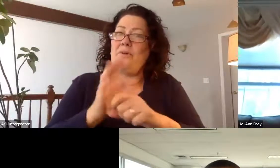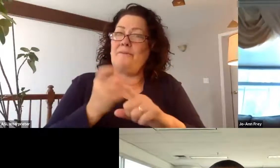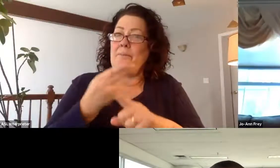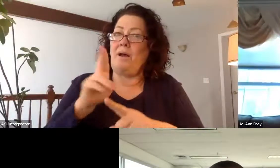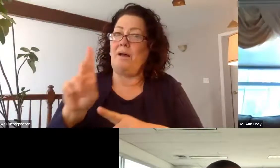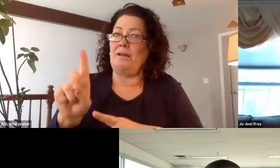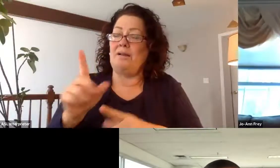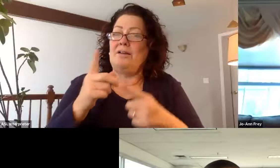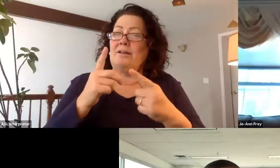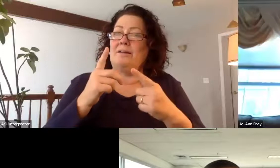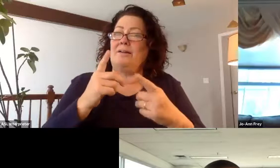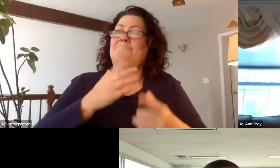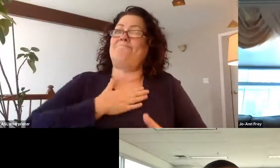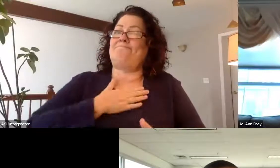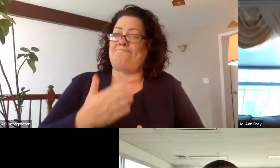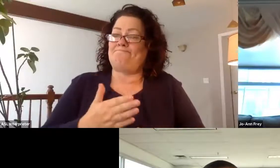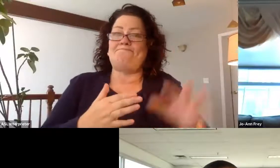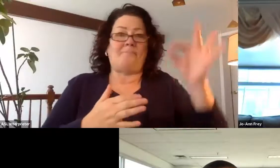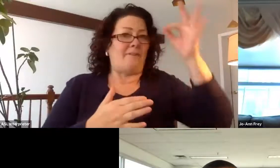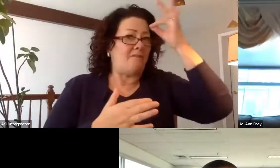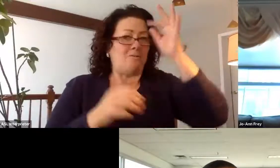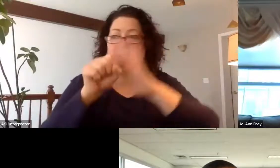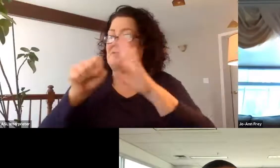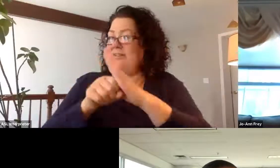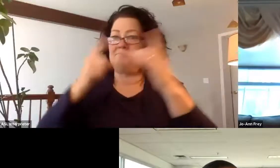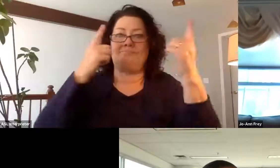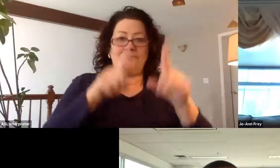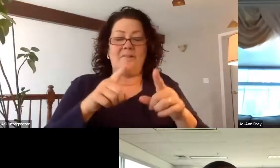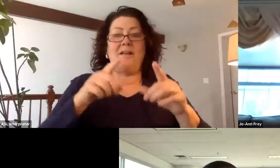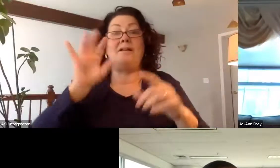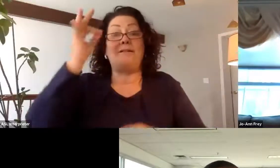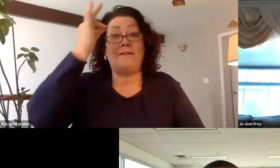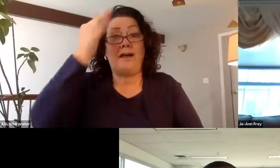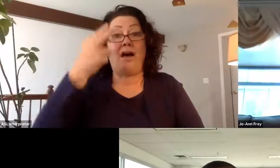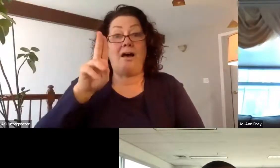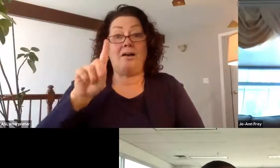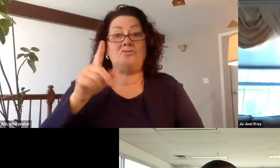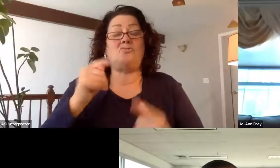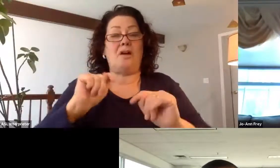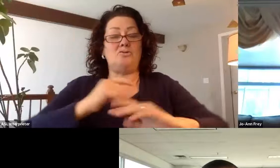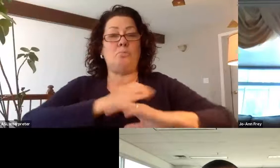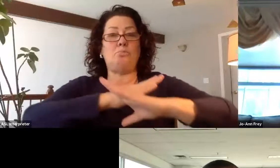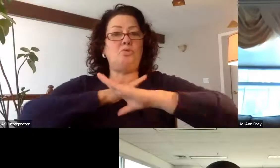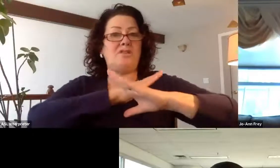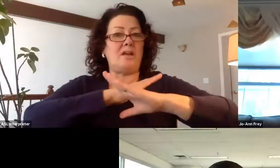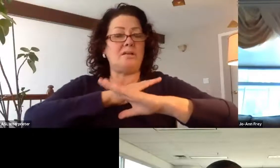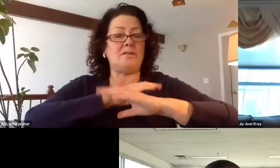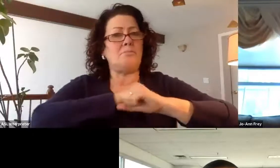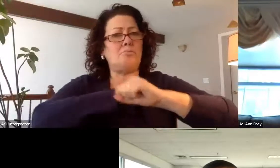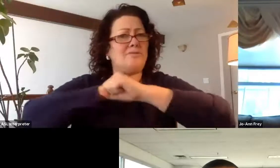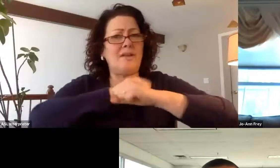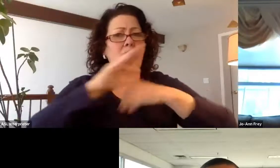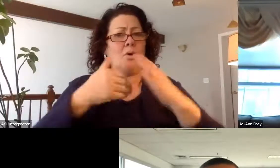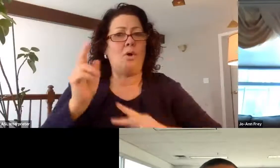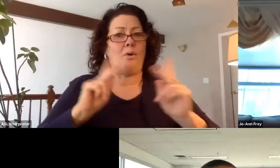HUD and this administration is taking to really ensuring protection for all people in this country and obviously